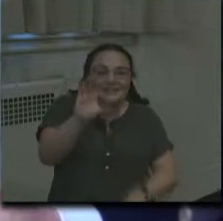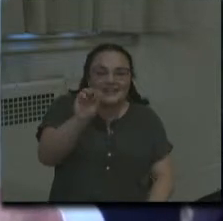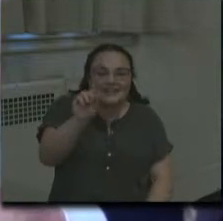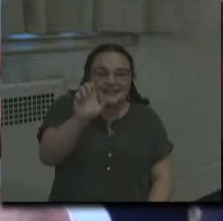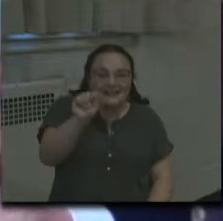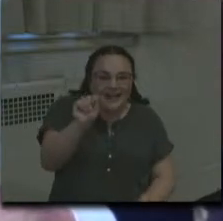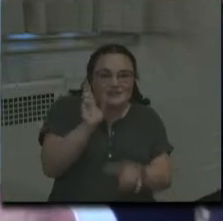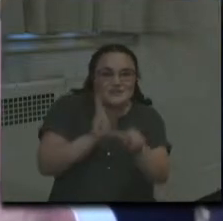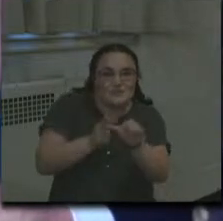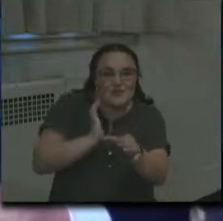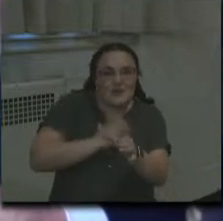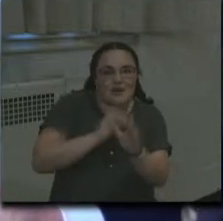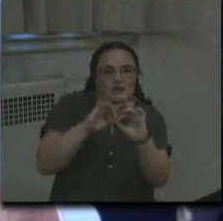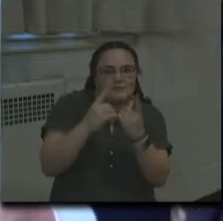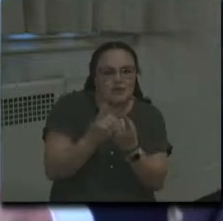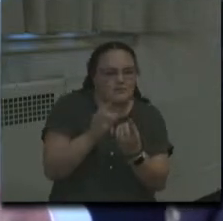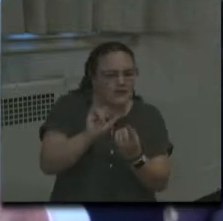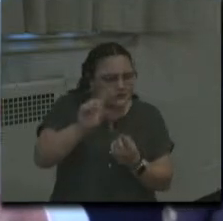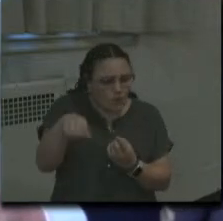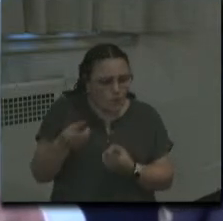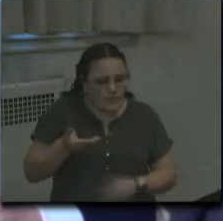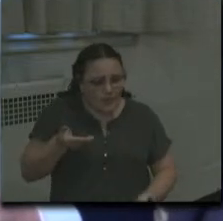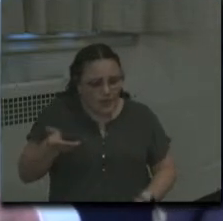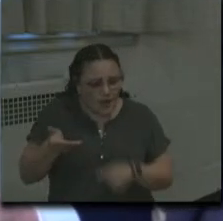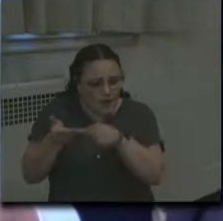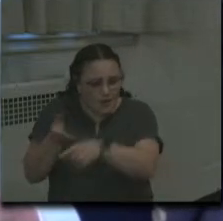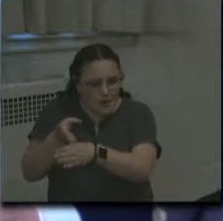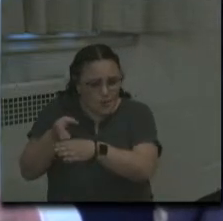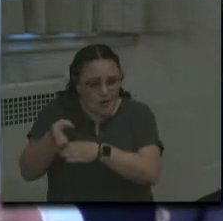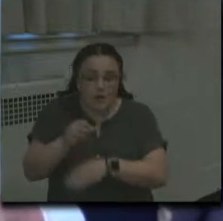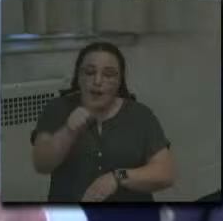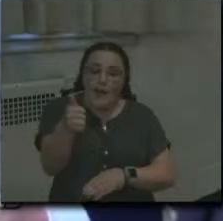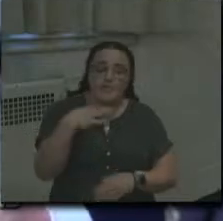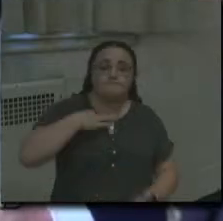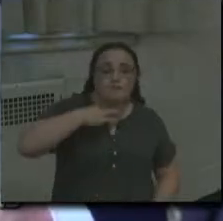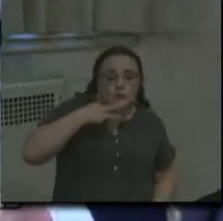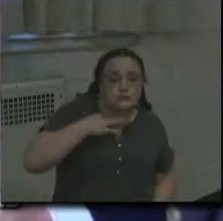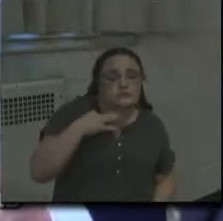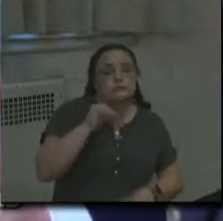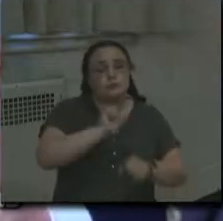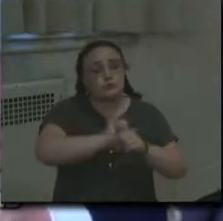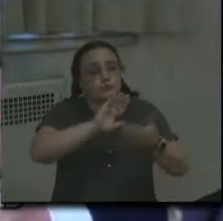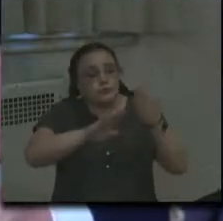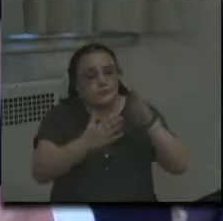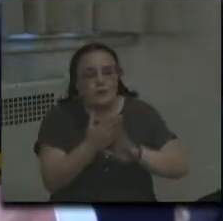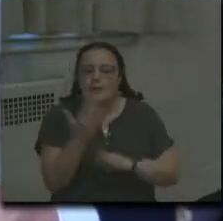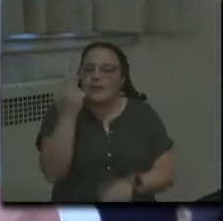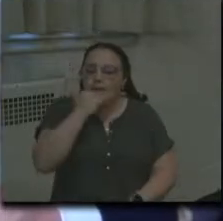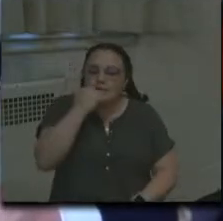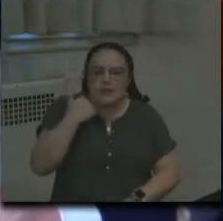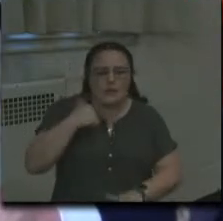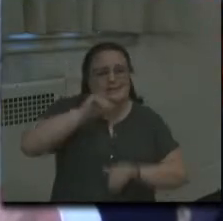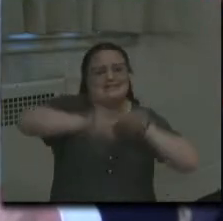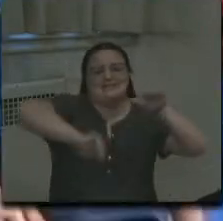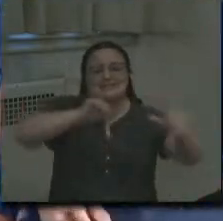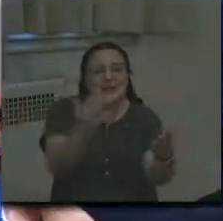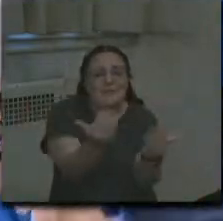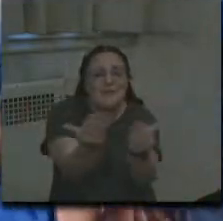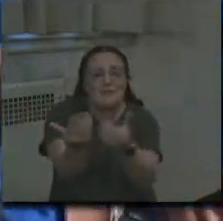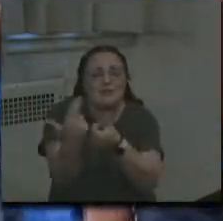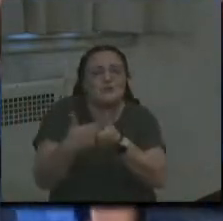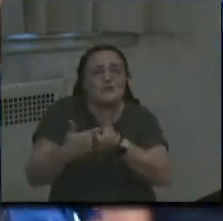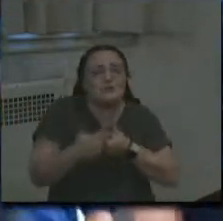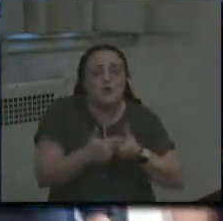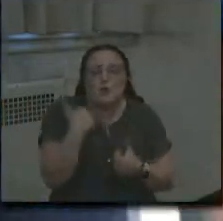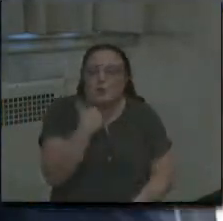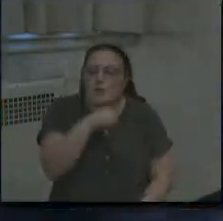EMS department, and that's just what we've hired on the career side. There's numerous others that are volunteering in our community, and again, we're reaching out every day to try to get more of them into our program. We love